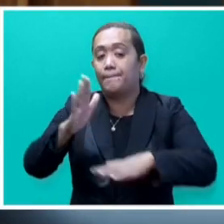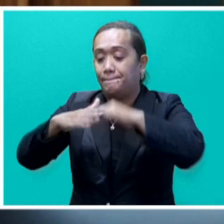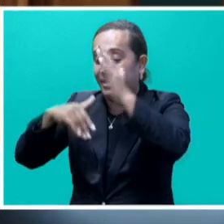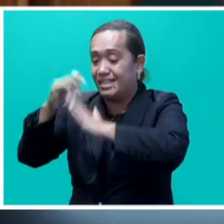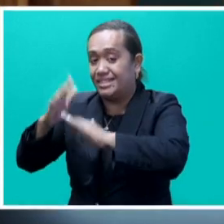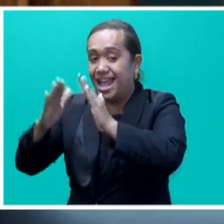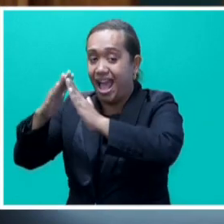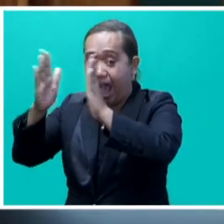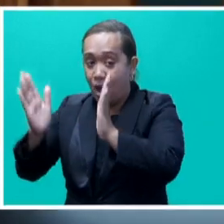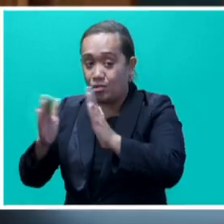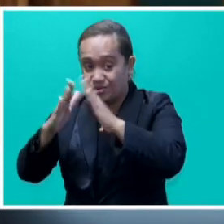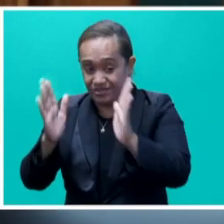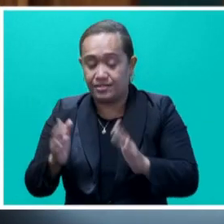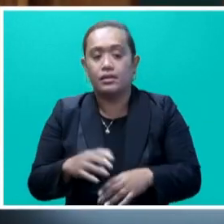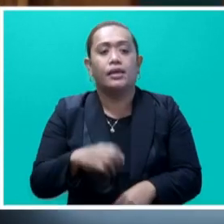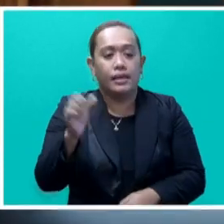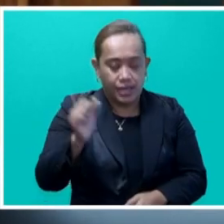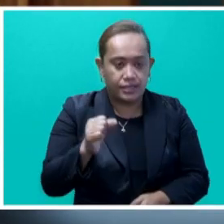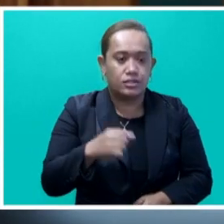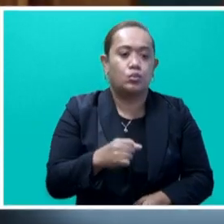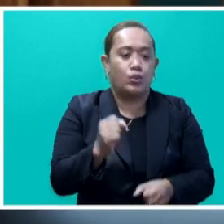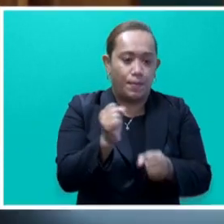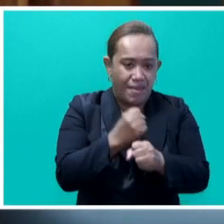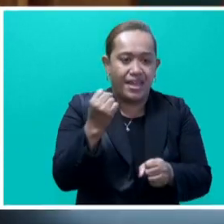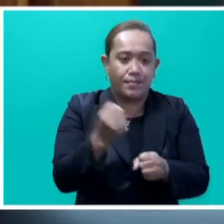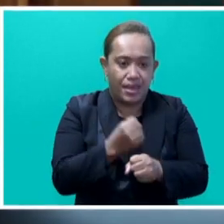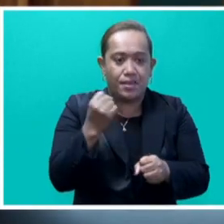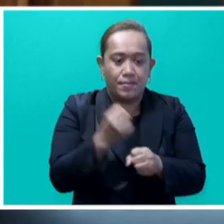1,914 cubic meters, 2018,